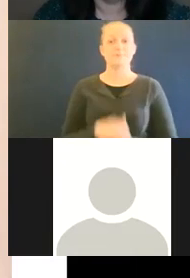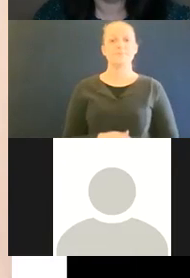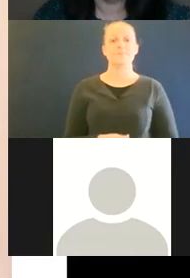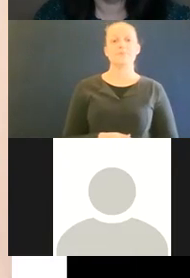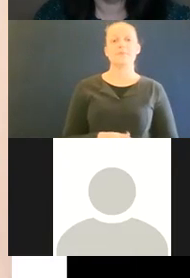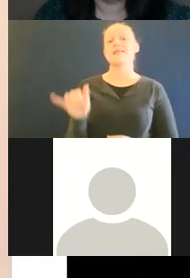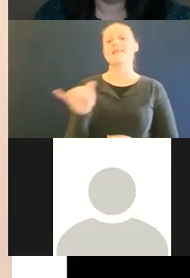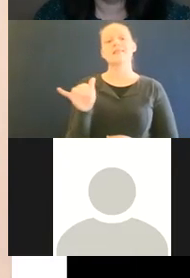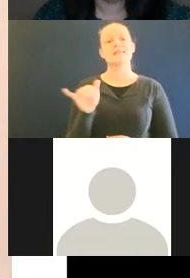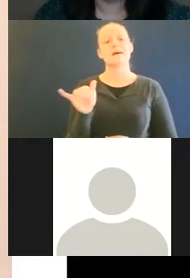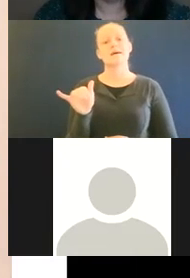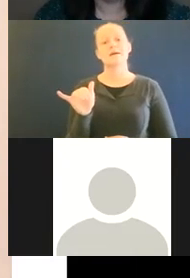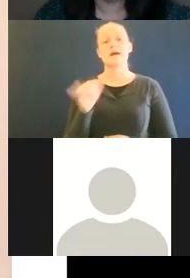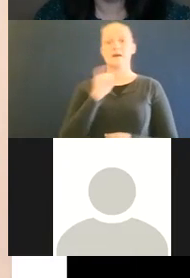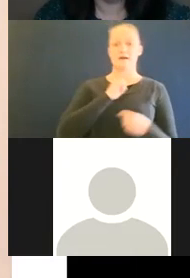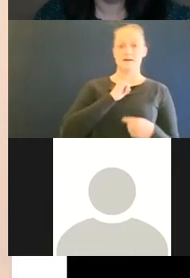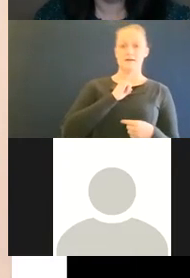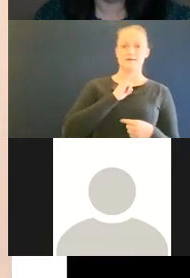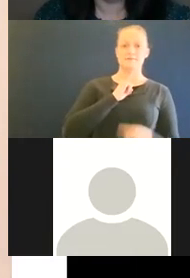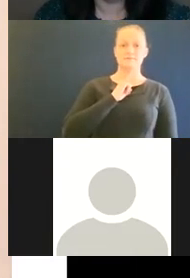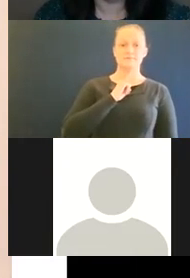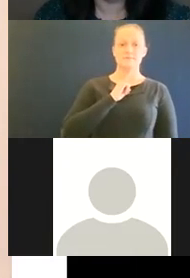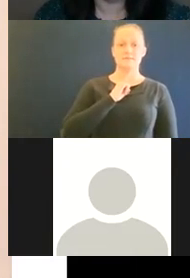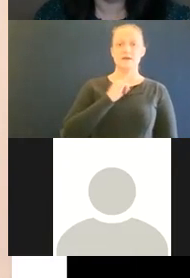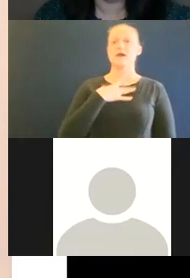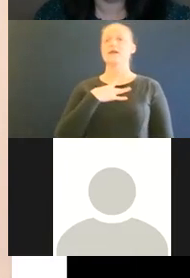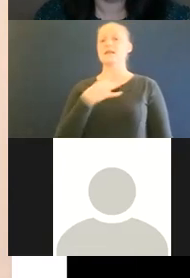be I, like,